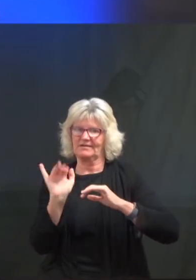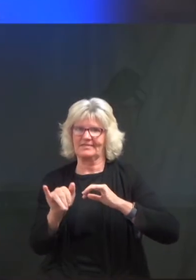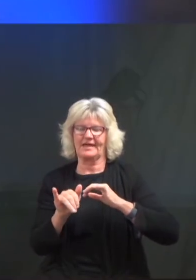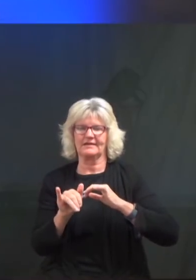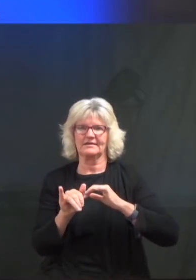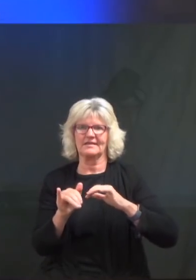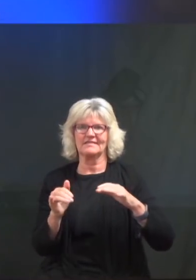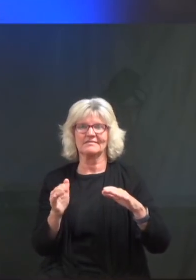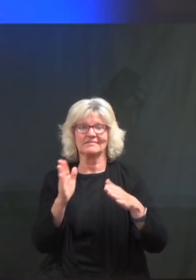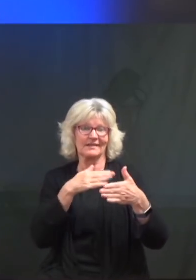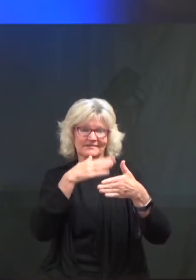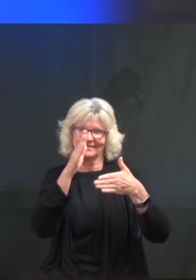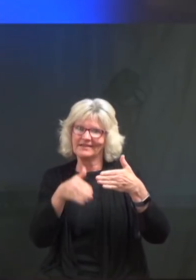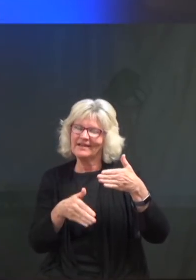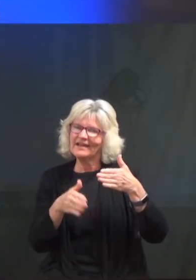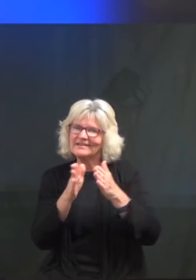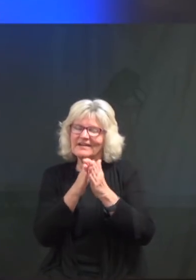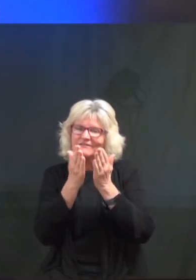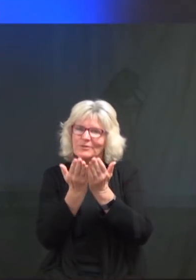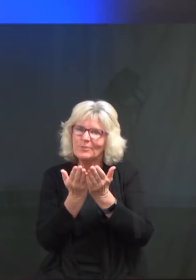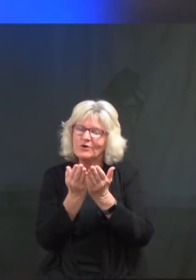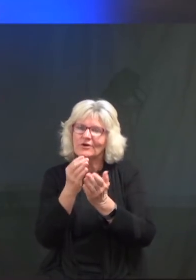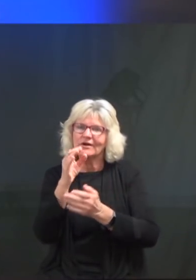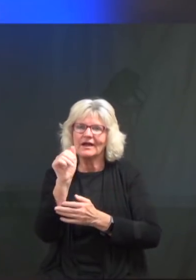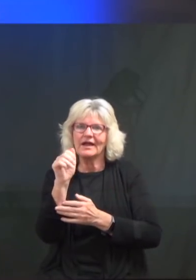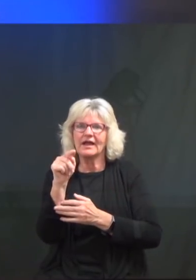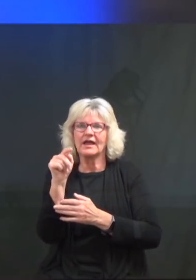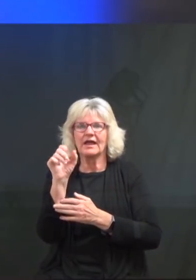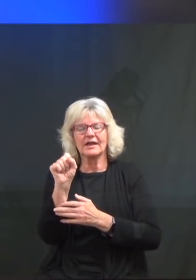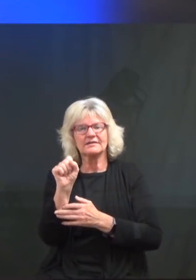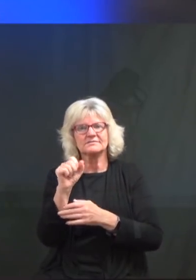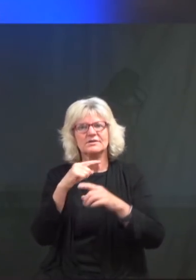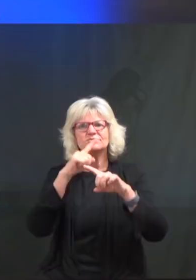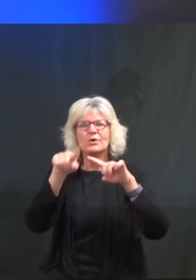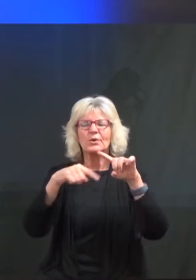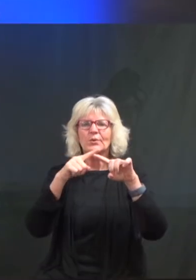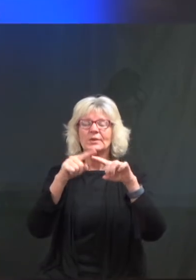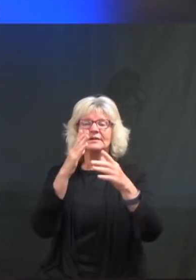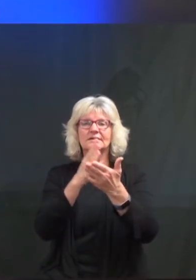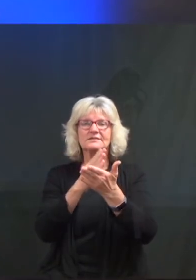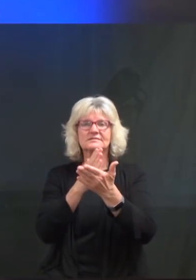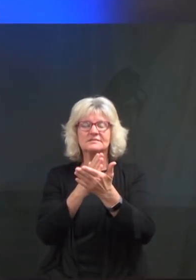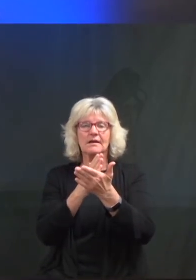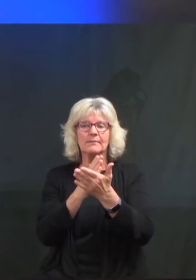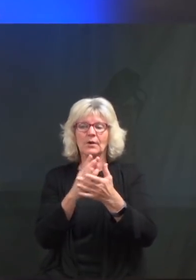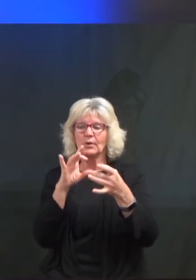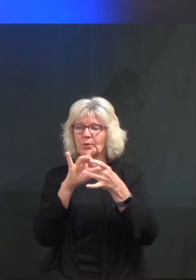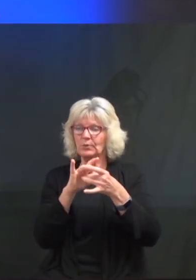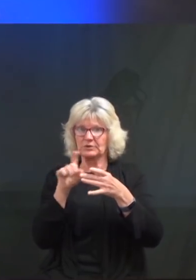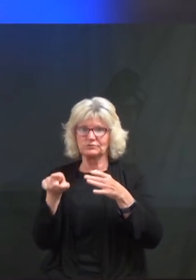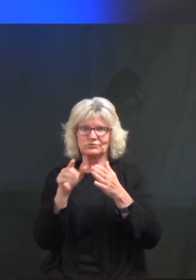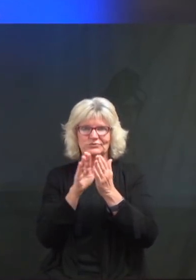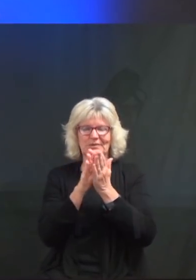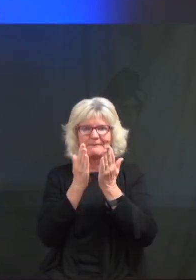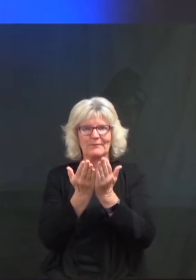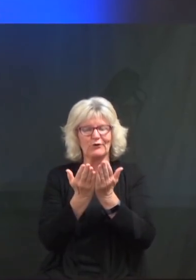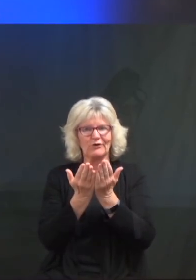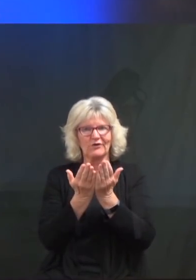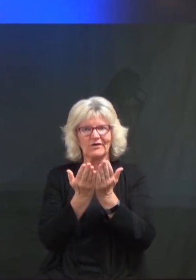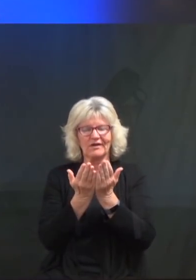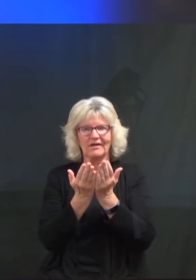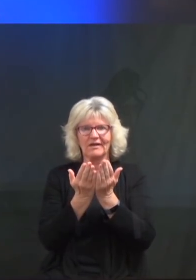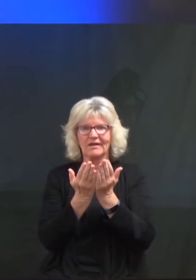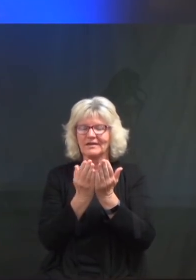That's the close of the book. So when did Paul stop? According to this book, he didn't